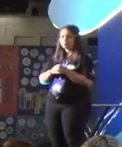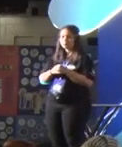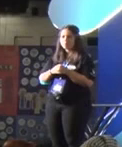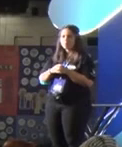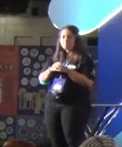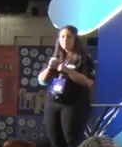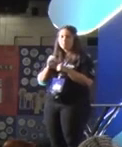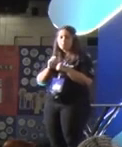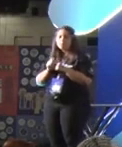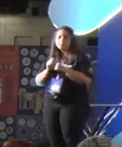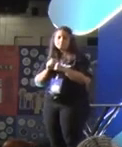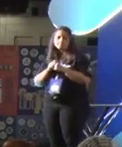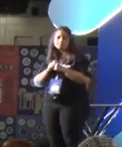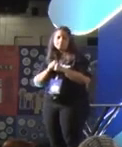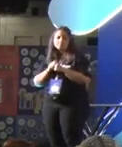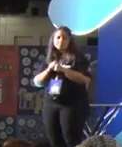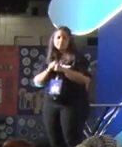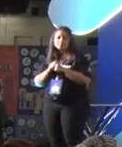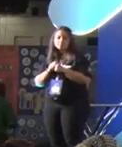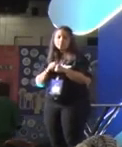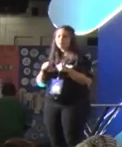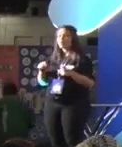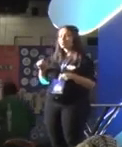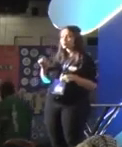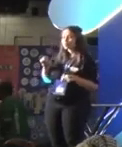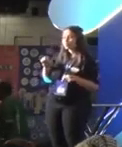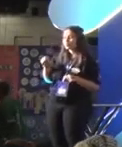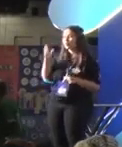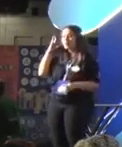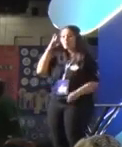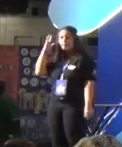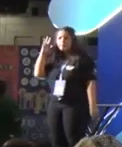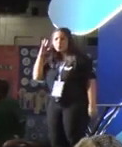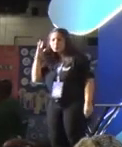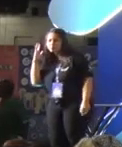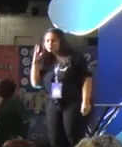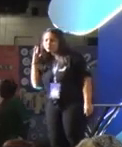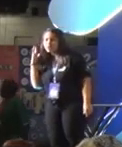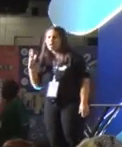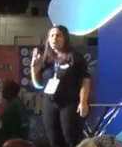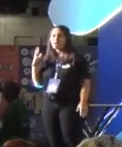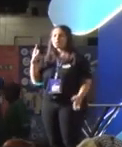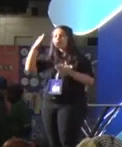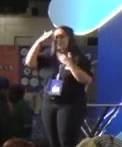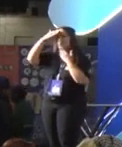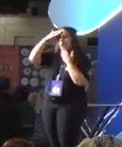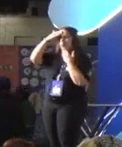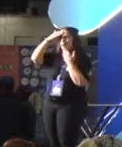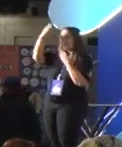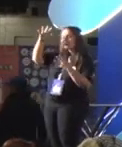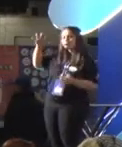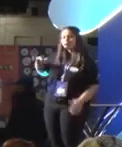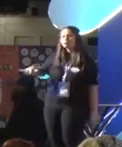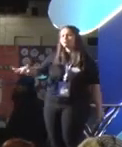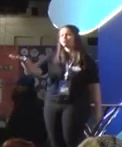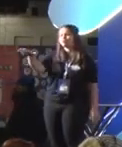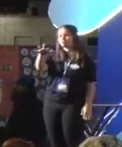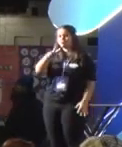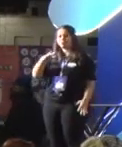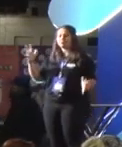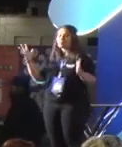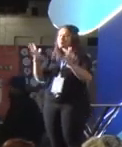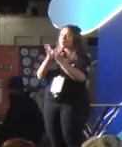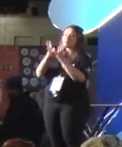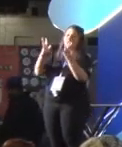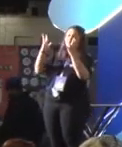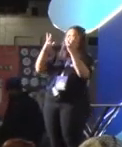Well, that's the end of my session, but thank you all so much for coming here this evening. It has been really amazing to be part of Campus